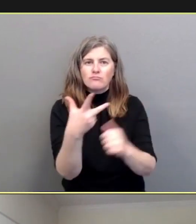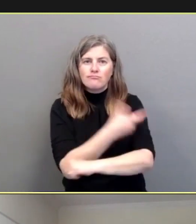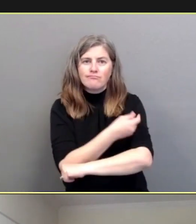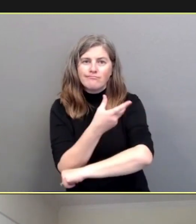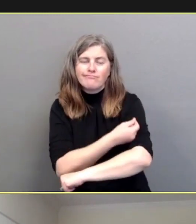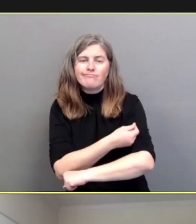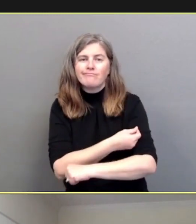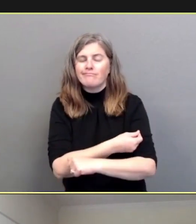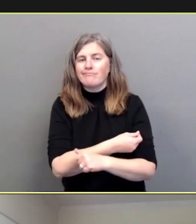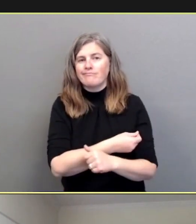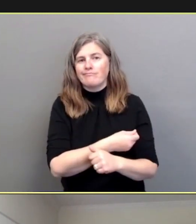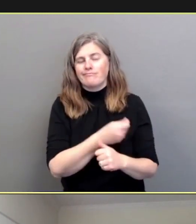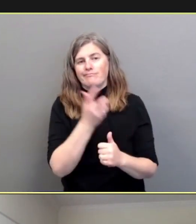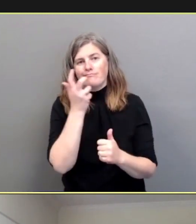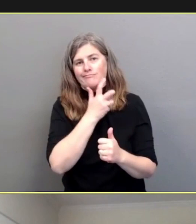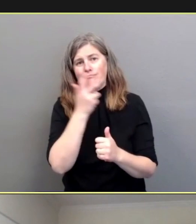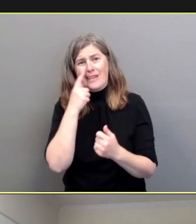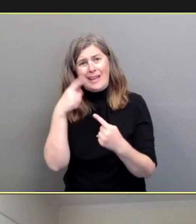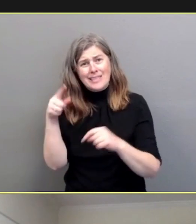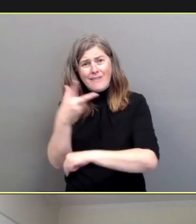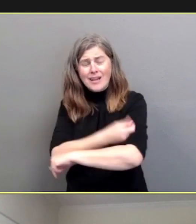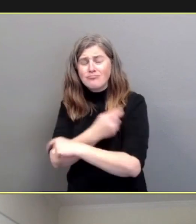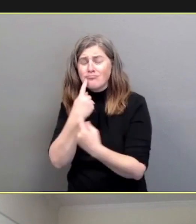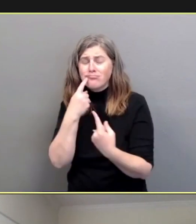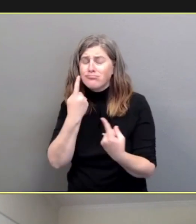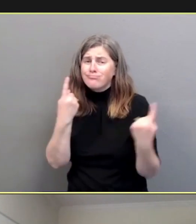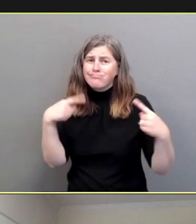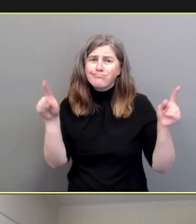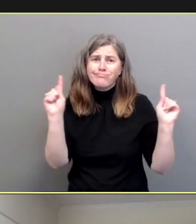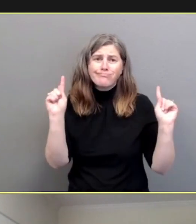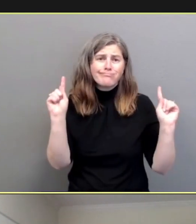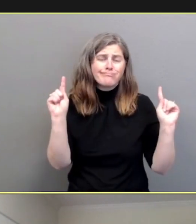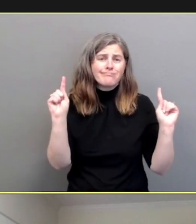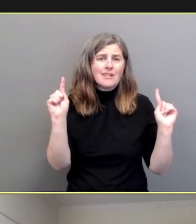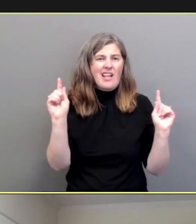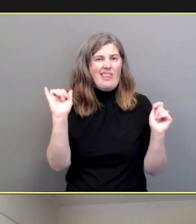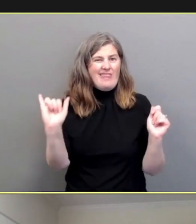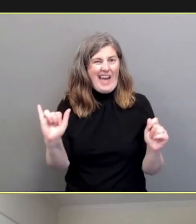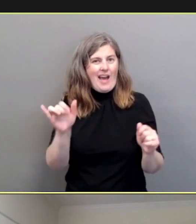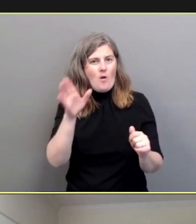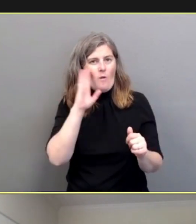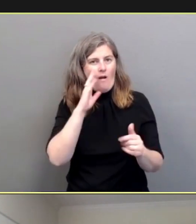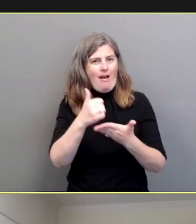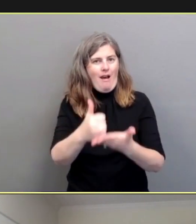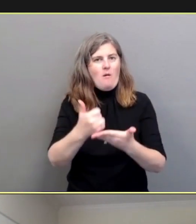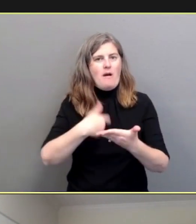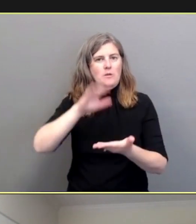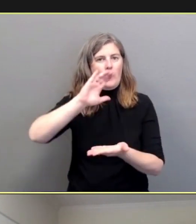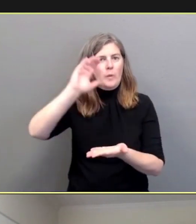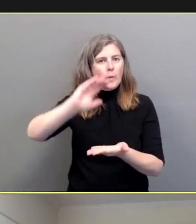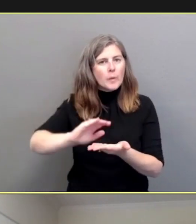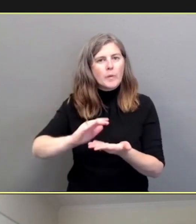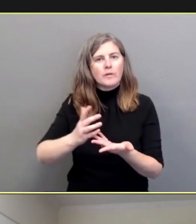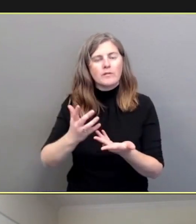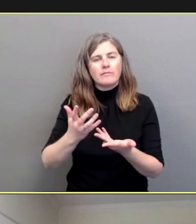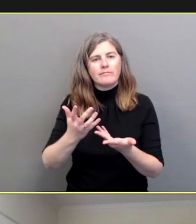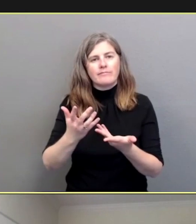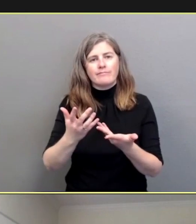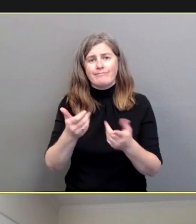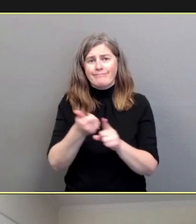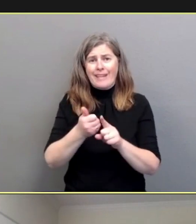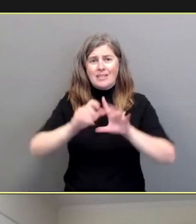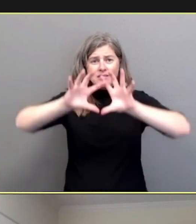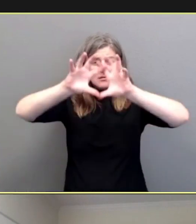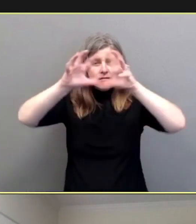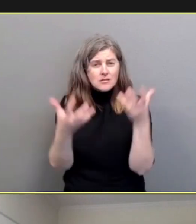just amazingly effective vaccines. And that's going to be the way out of this pandemic. It's a global